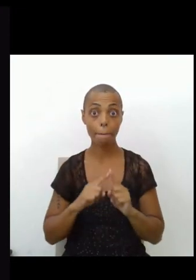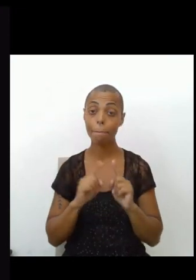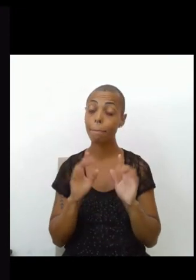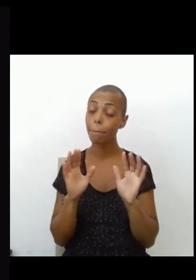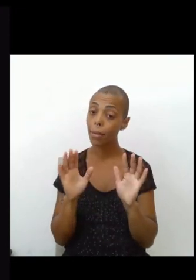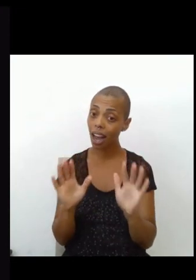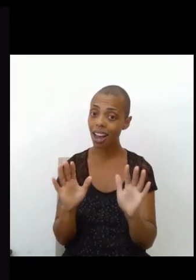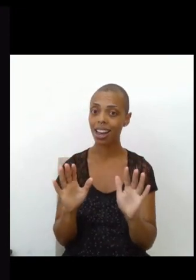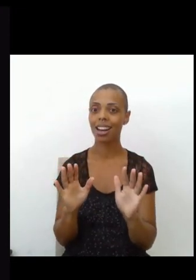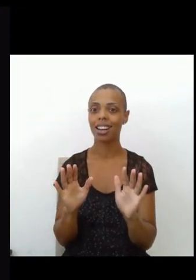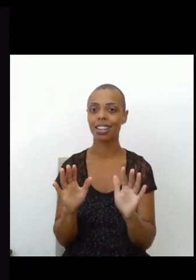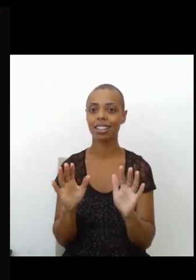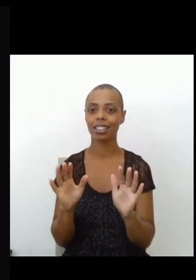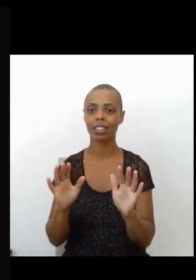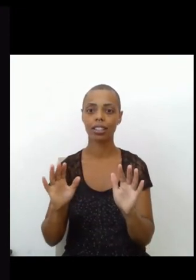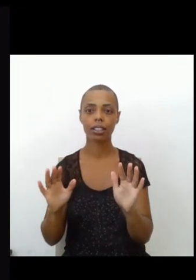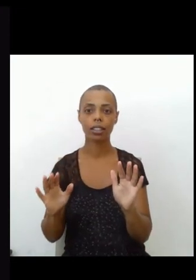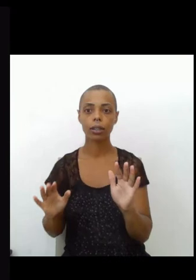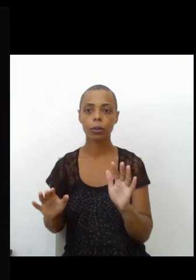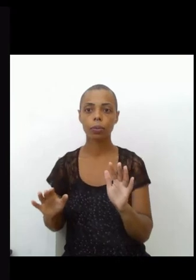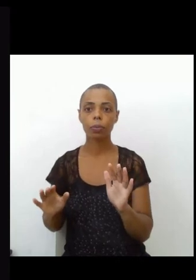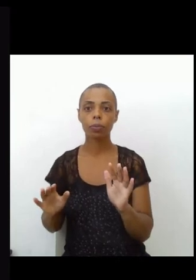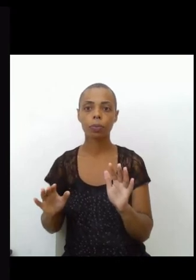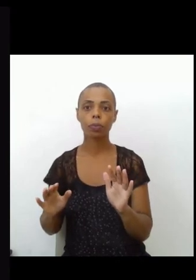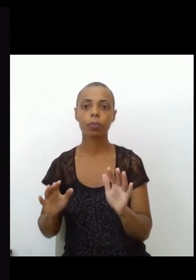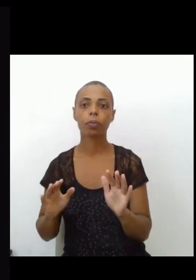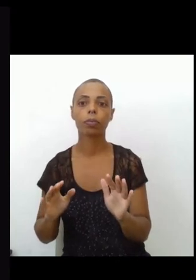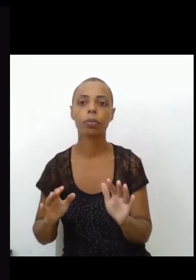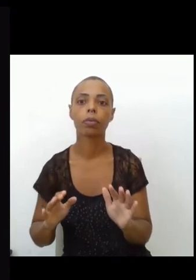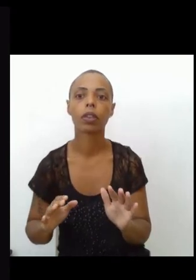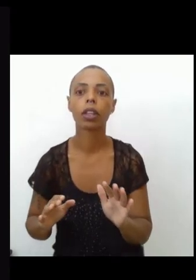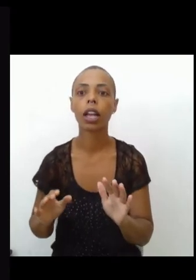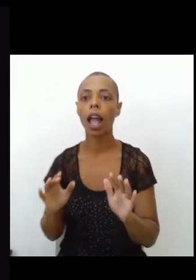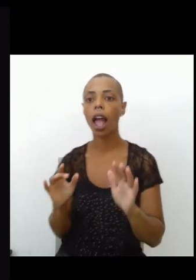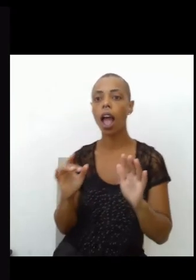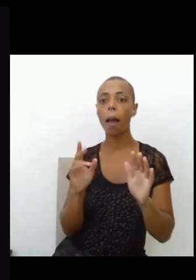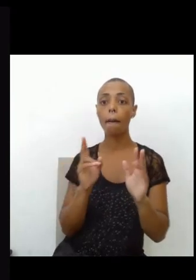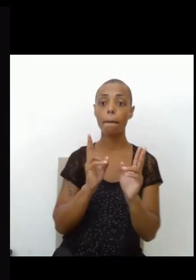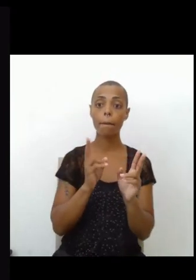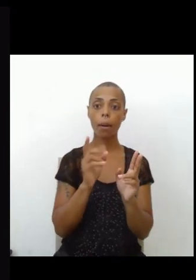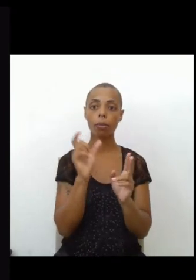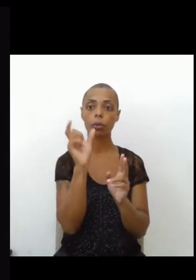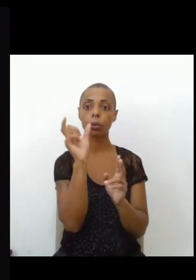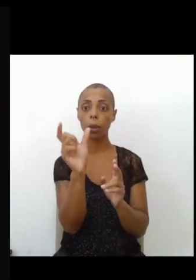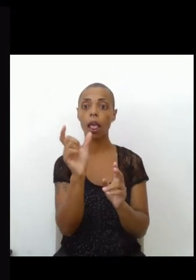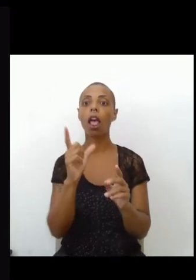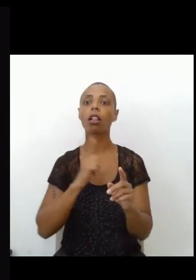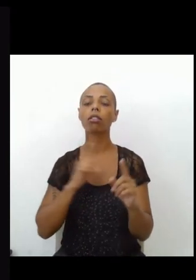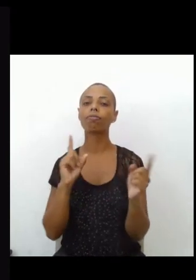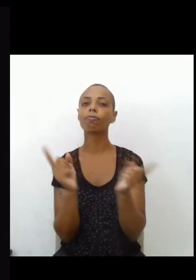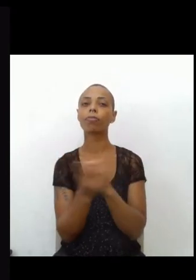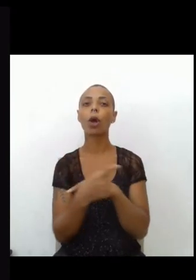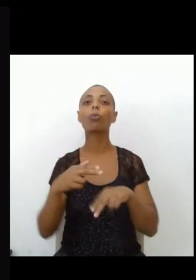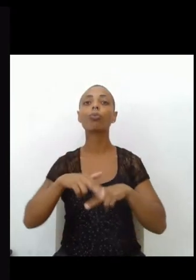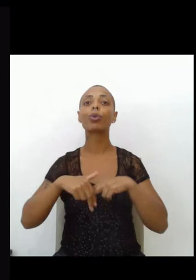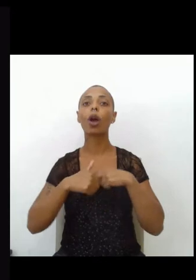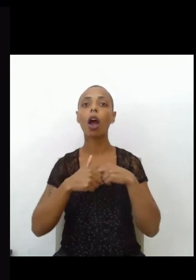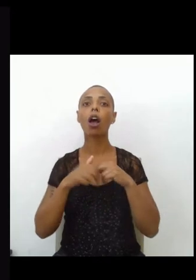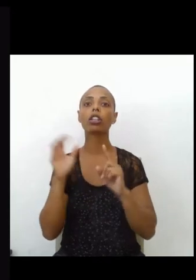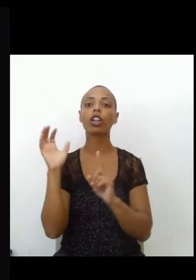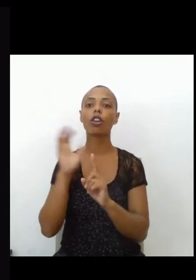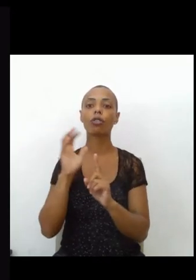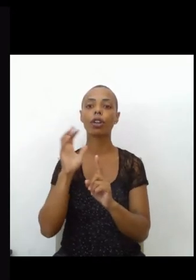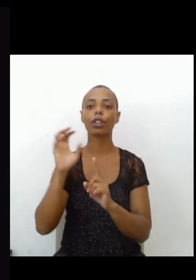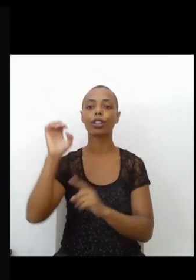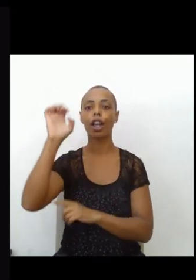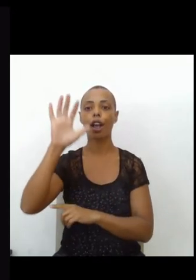continuous because of its euro-american influences in activist struggles and circles and